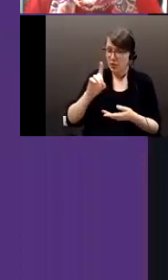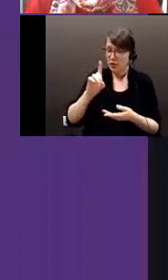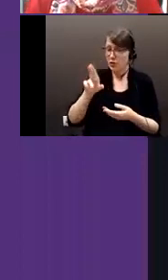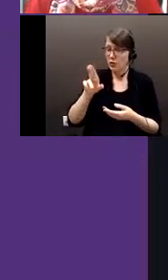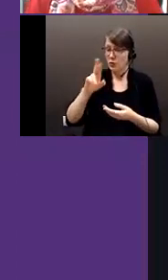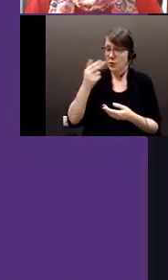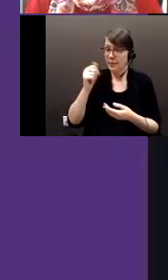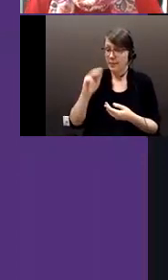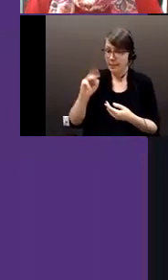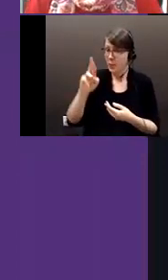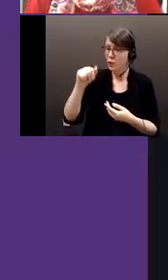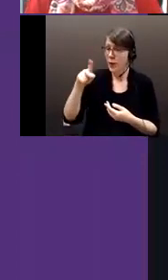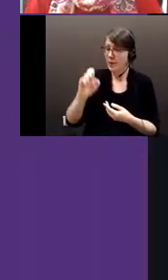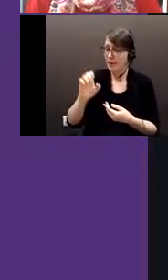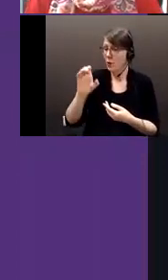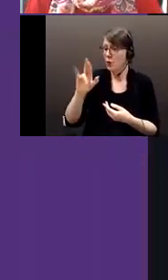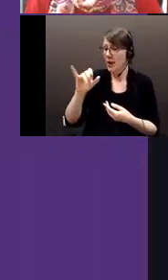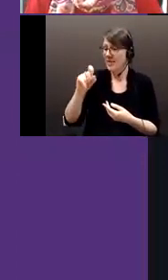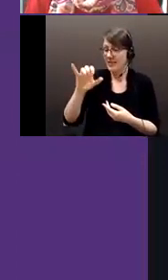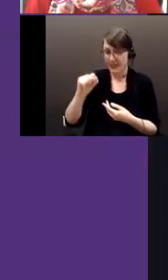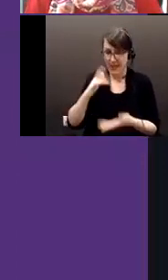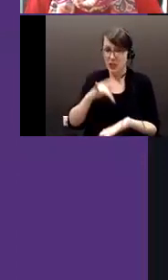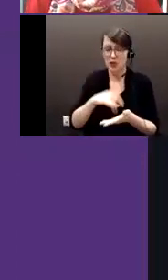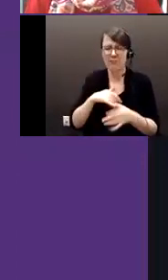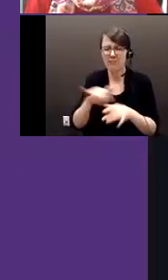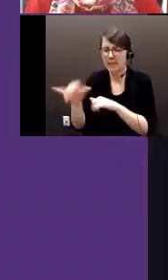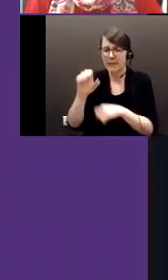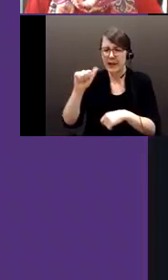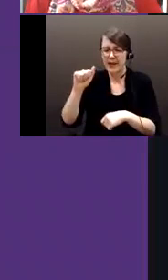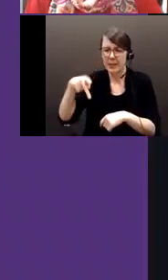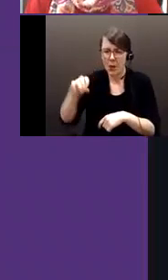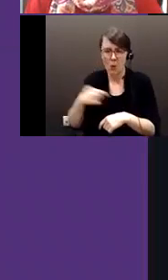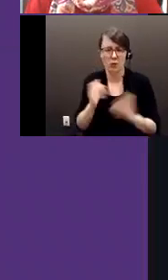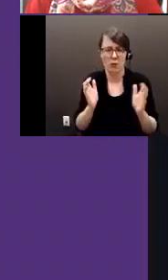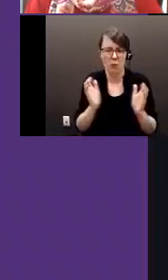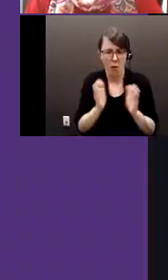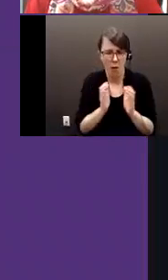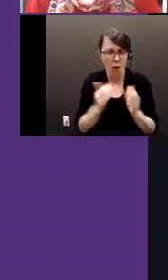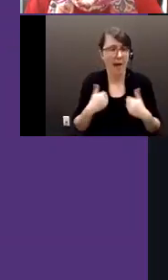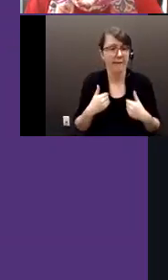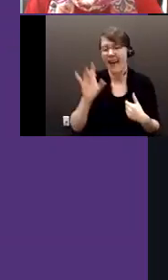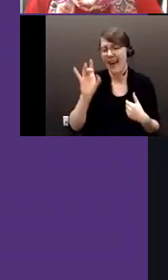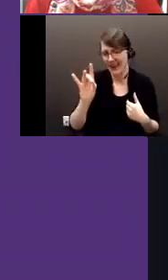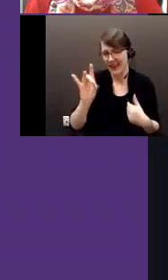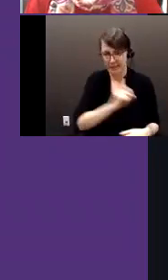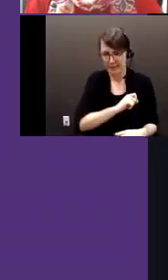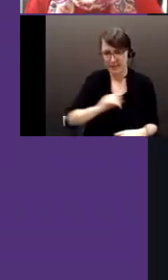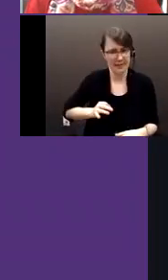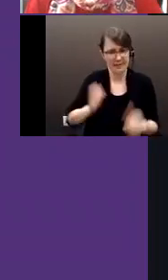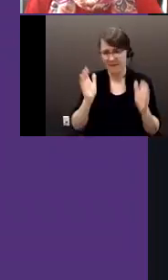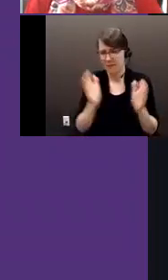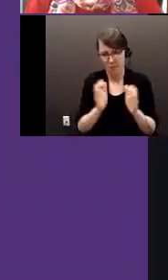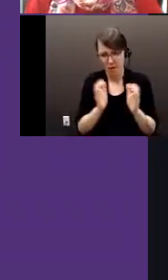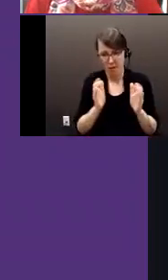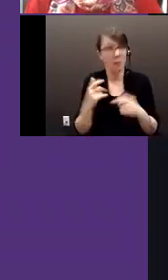very small. We're a very small staff. We only have 8 employees. We've been around roughly